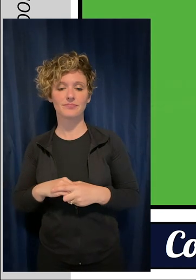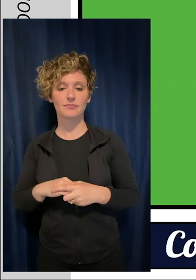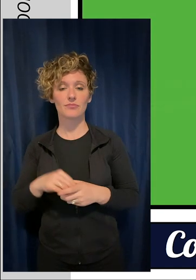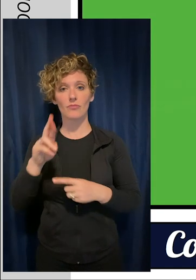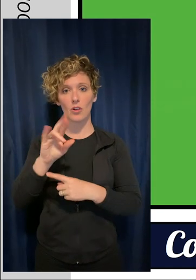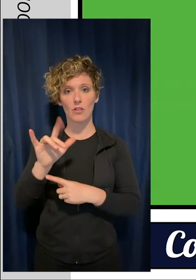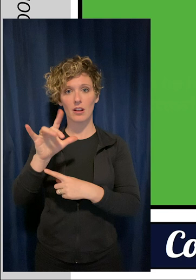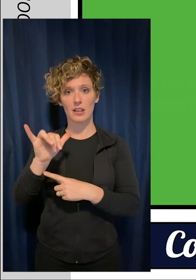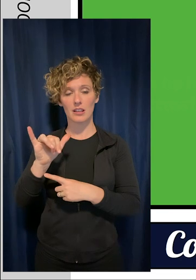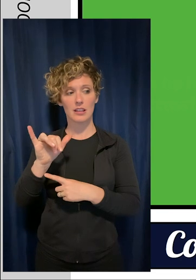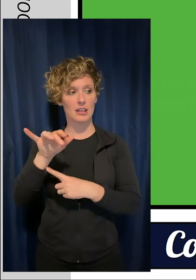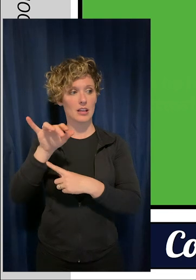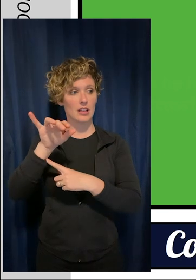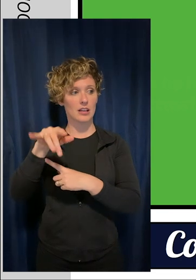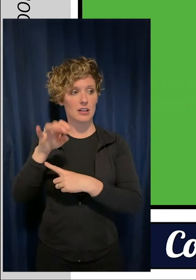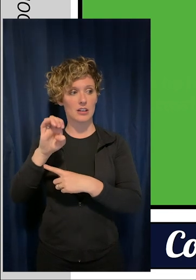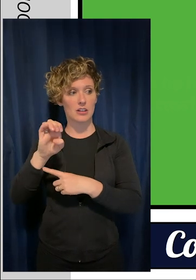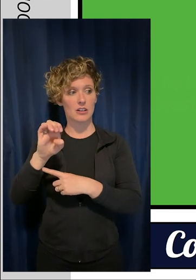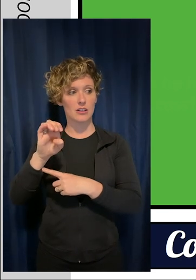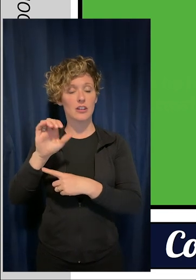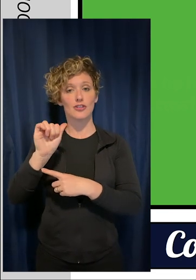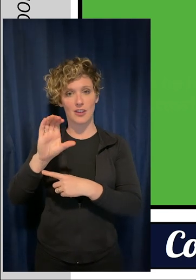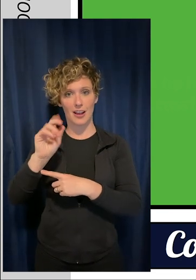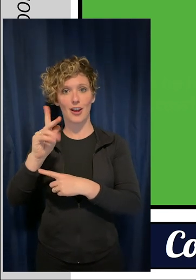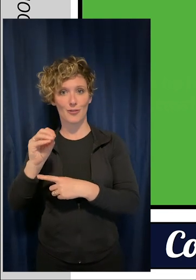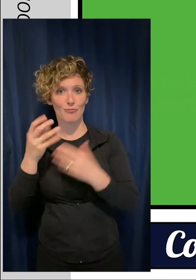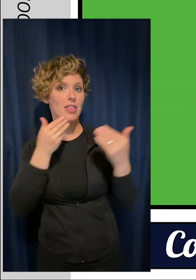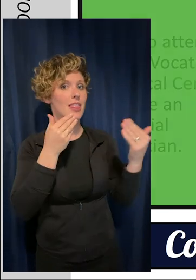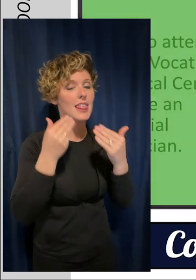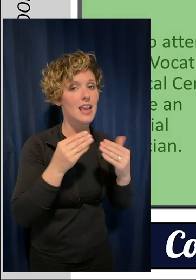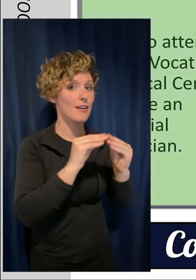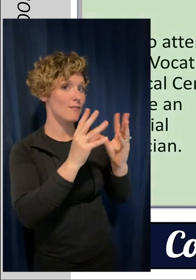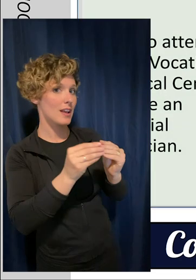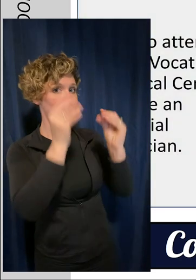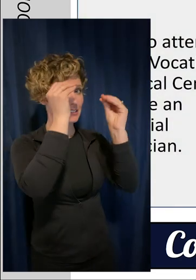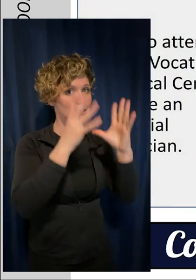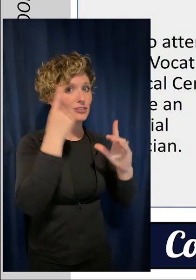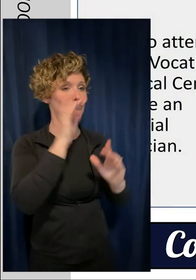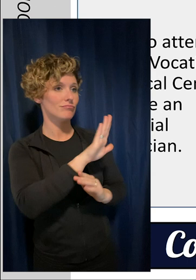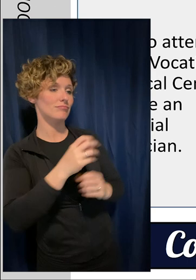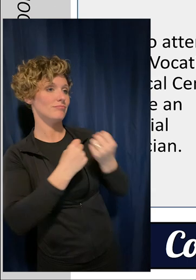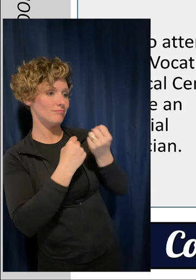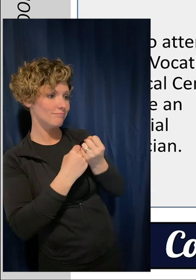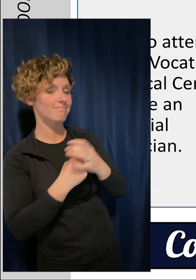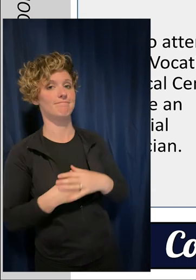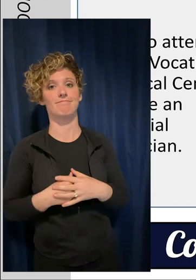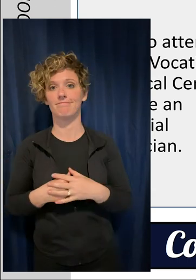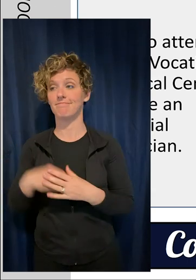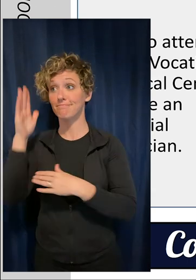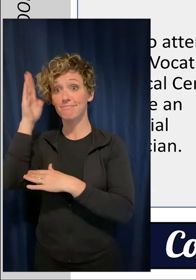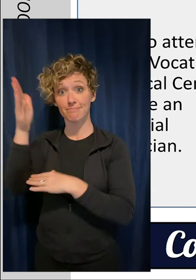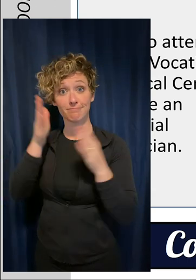Riley Jacko would like to thank his parents and his teachers for all of their support. In the future, he plans to attend